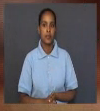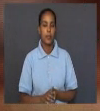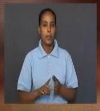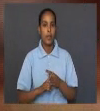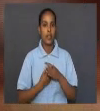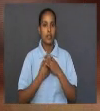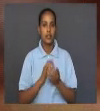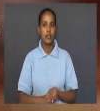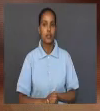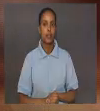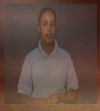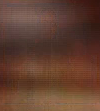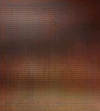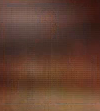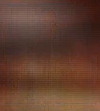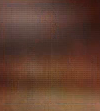Begin.